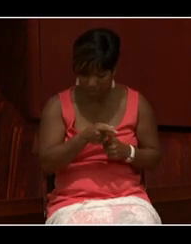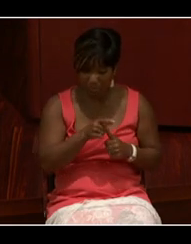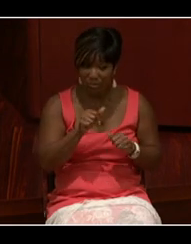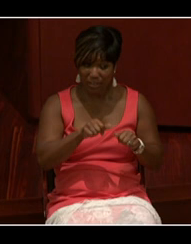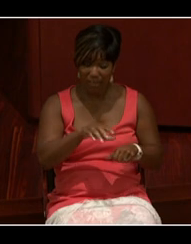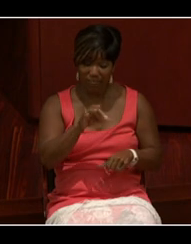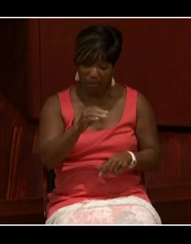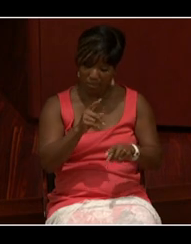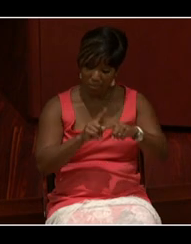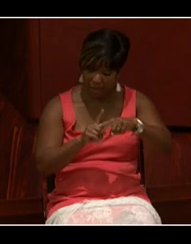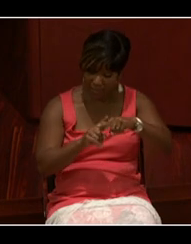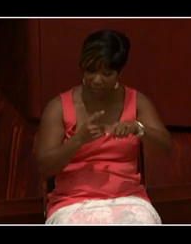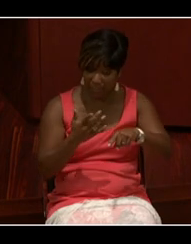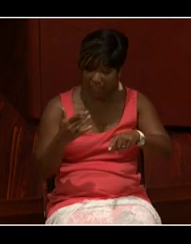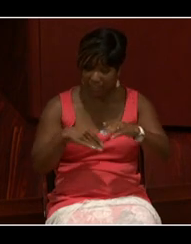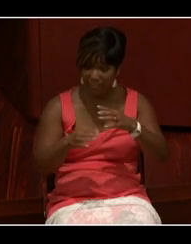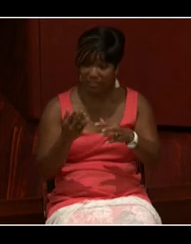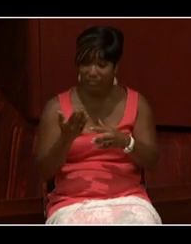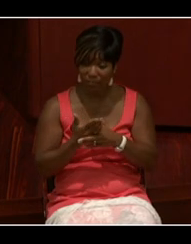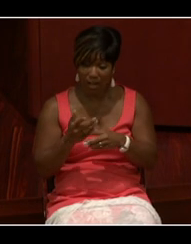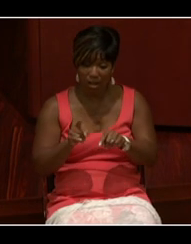positive things in these files as well.